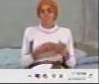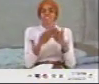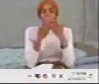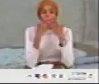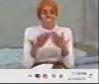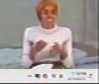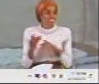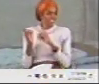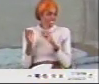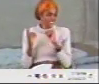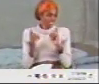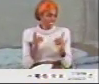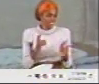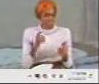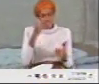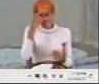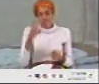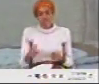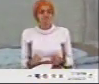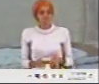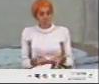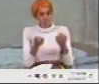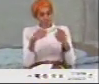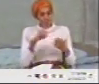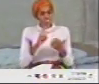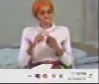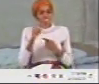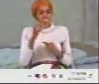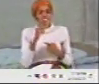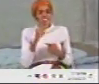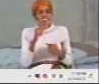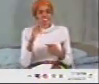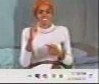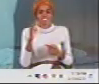considering taraba for this very package